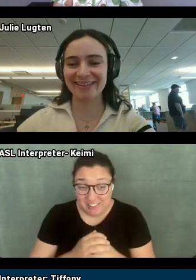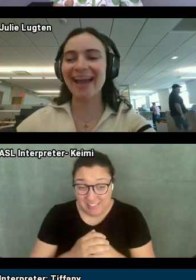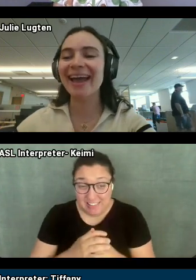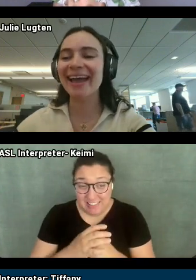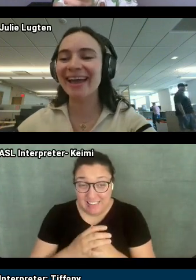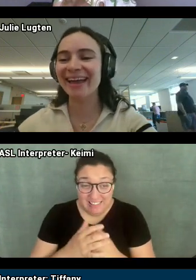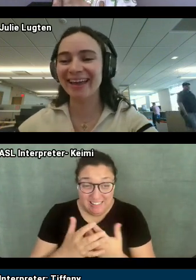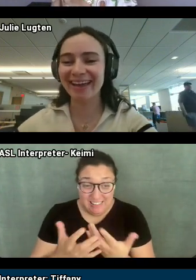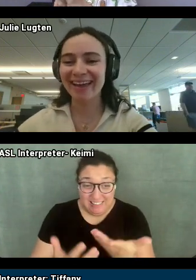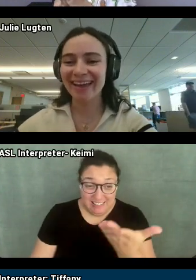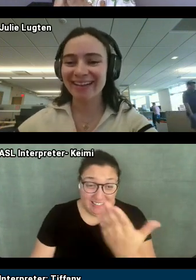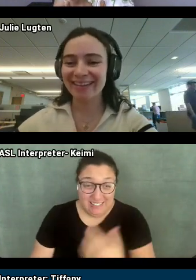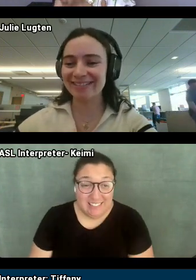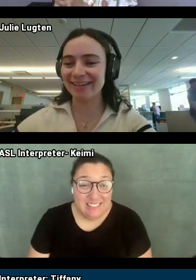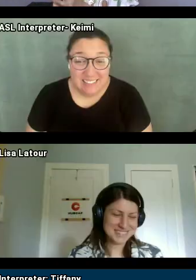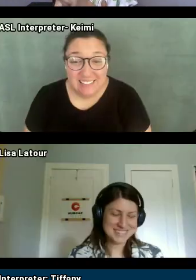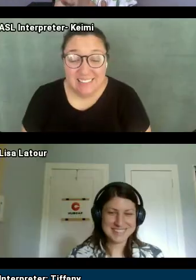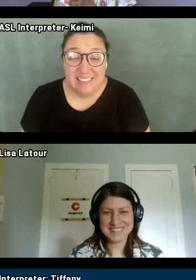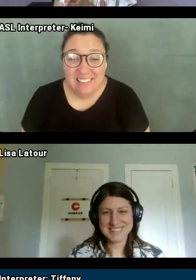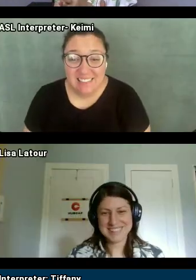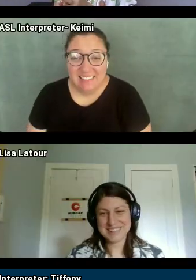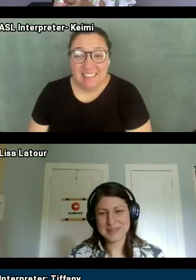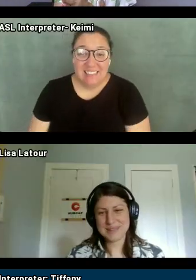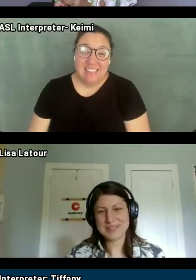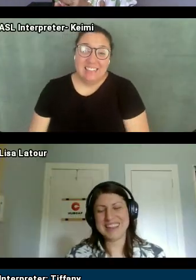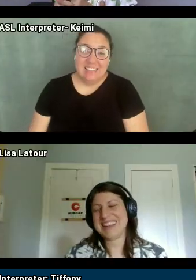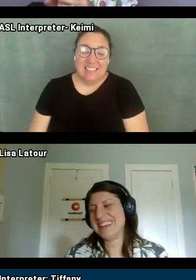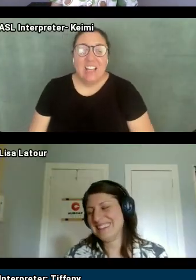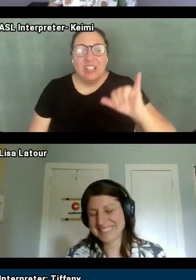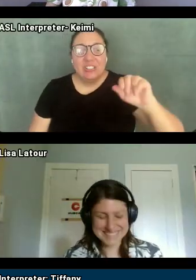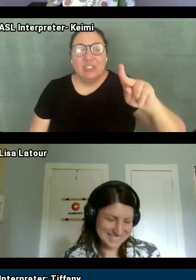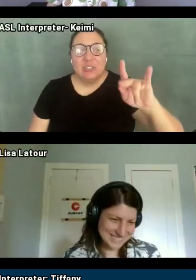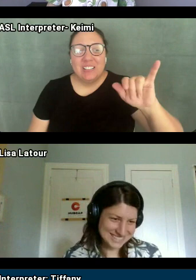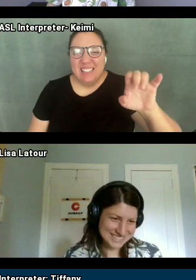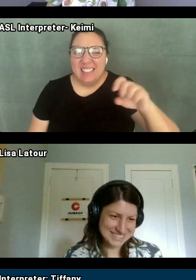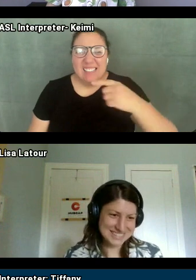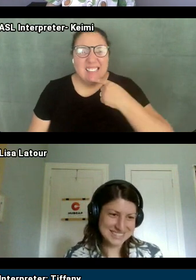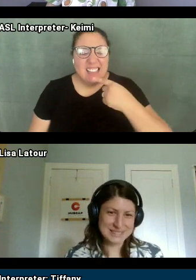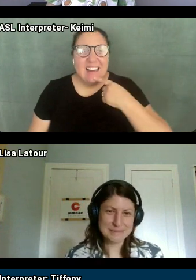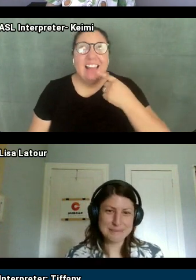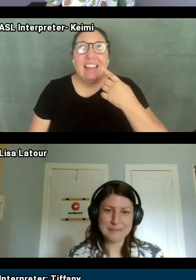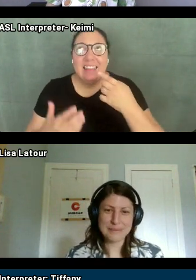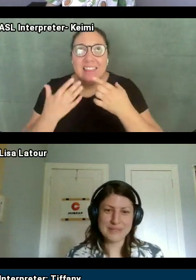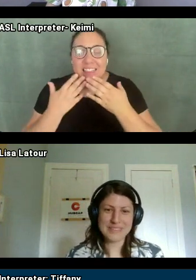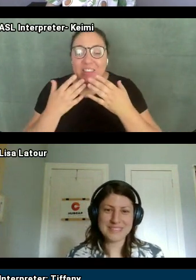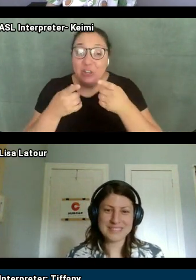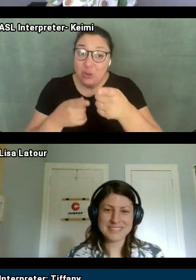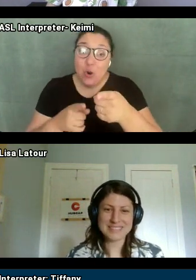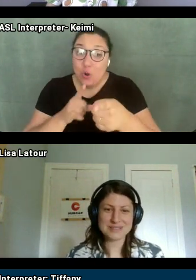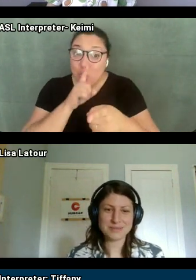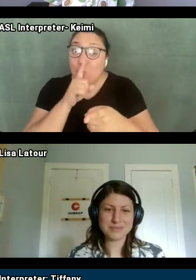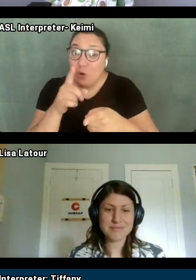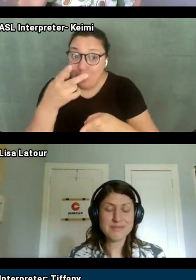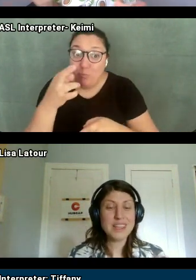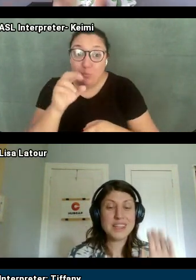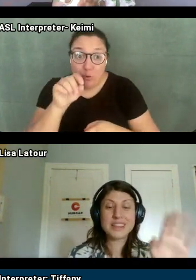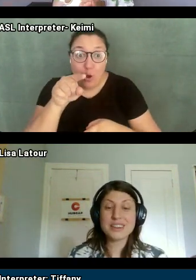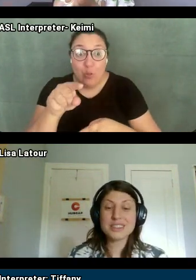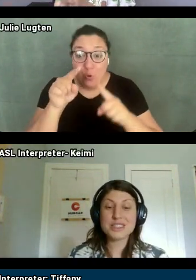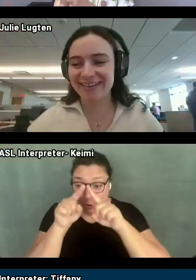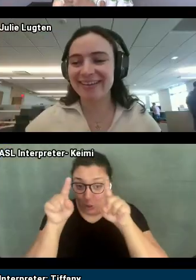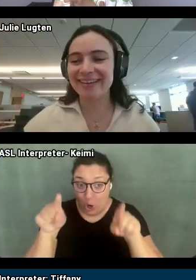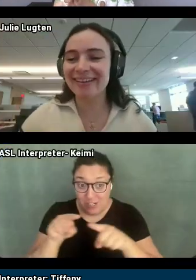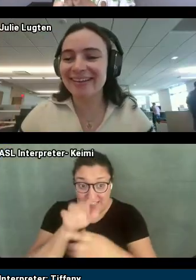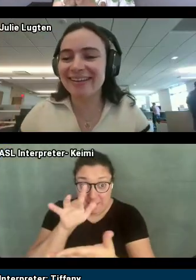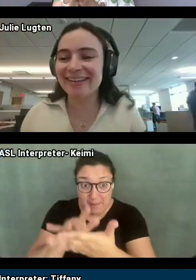want. Lisa, you're the real pro. Those middle cards were blowing my mind. Right on. They